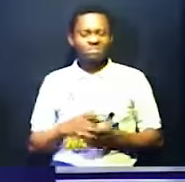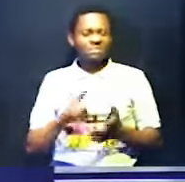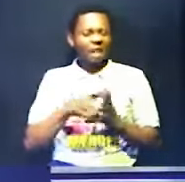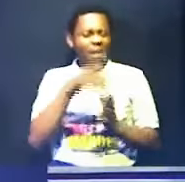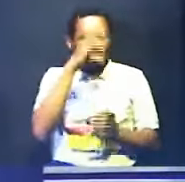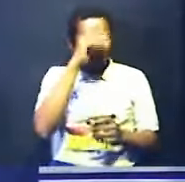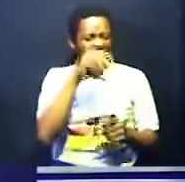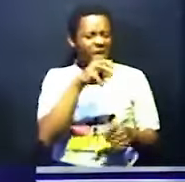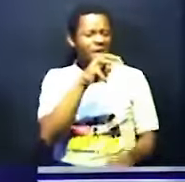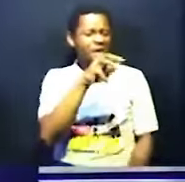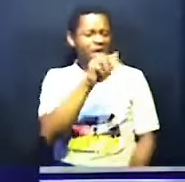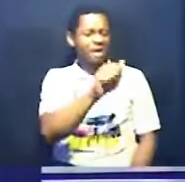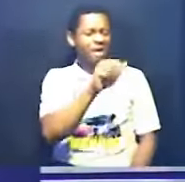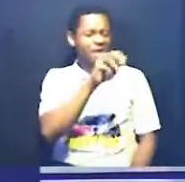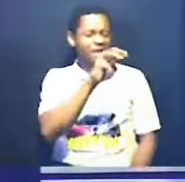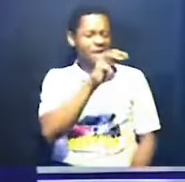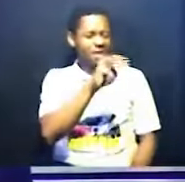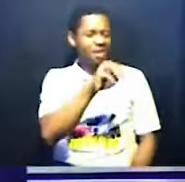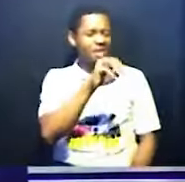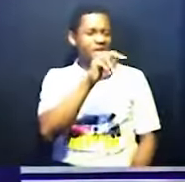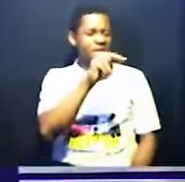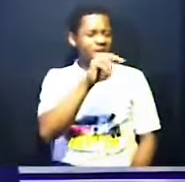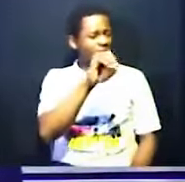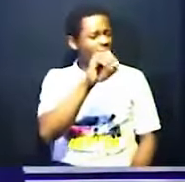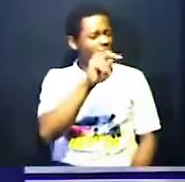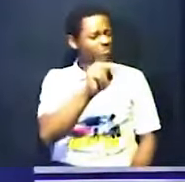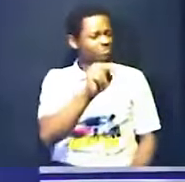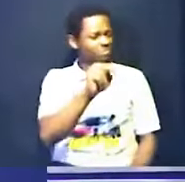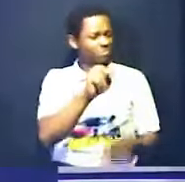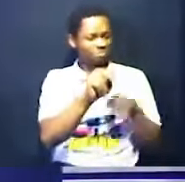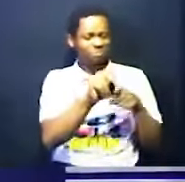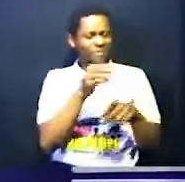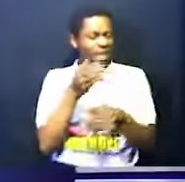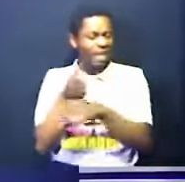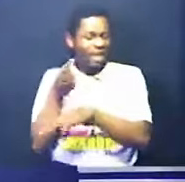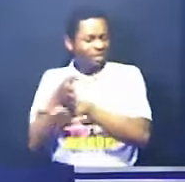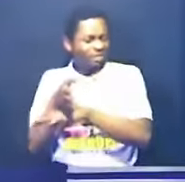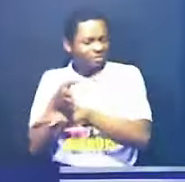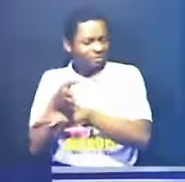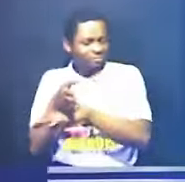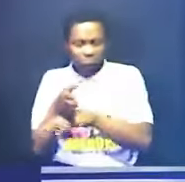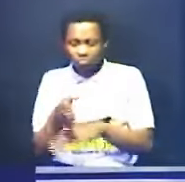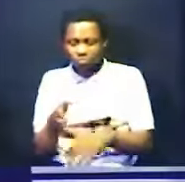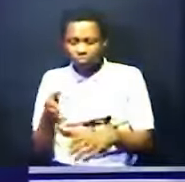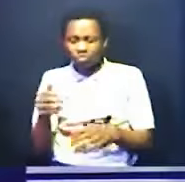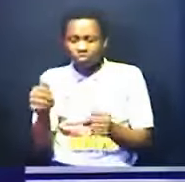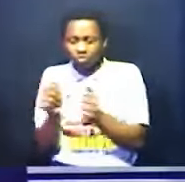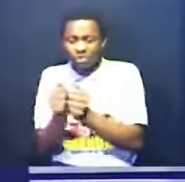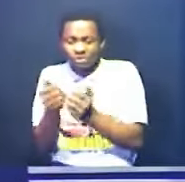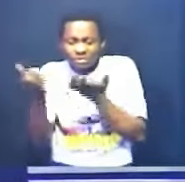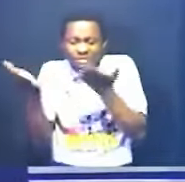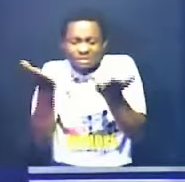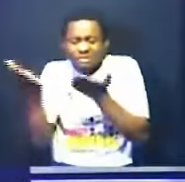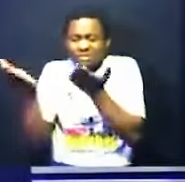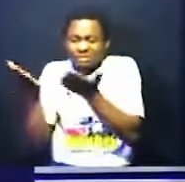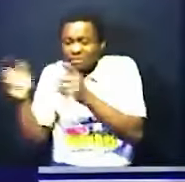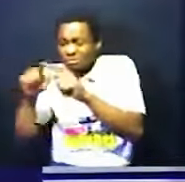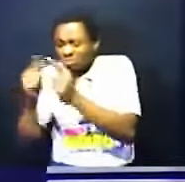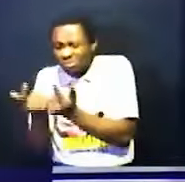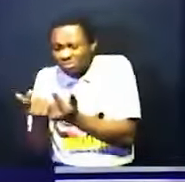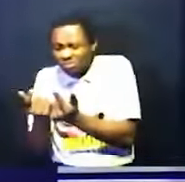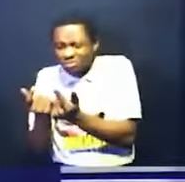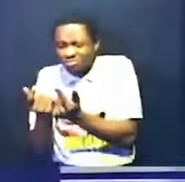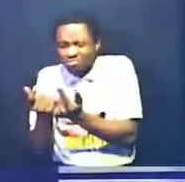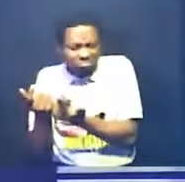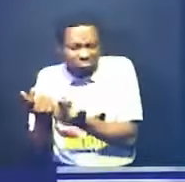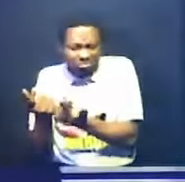enough, he sat this lady when the servants were there. And then when this lady was pleading